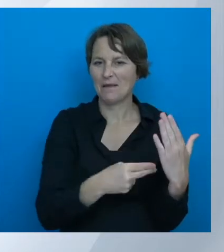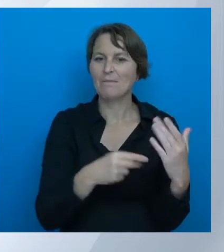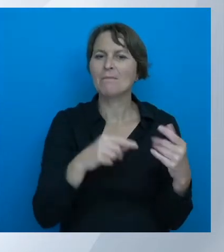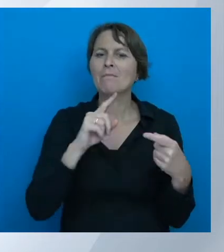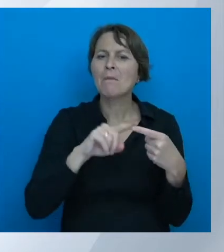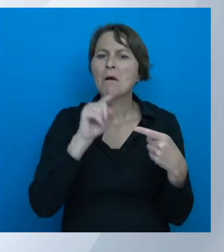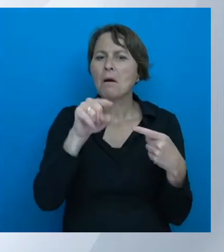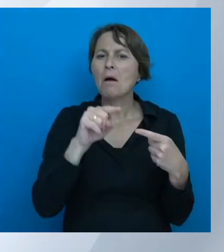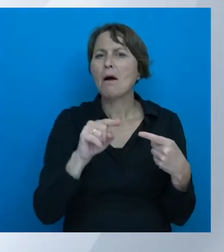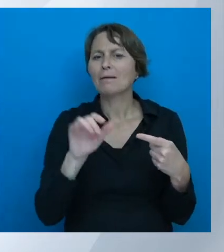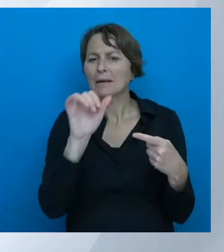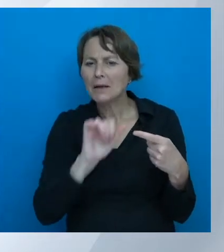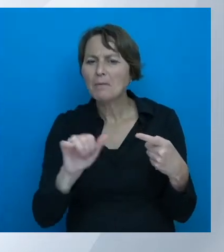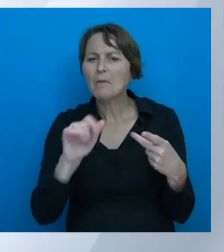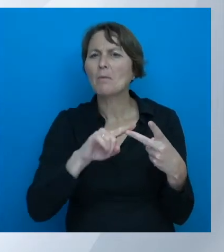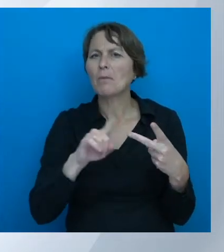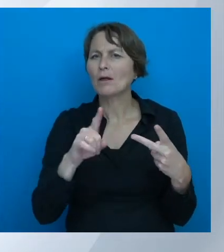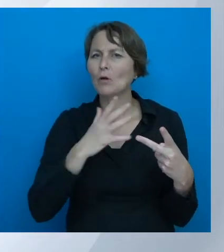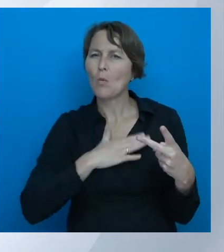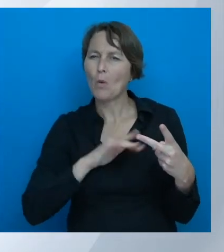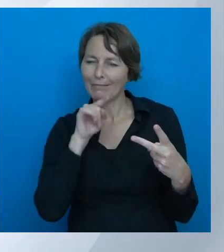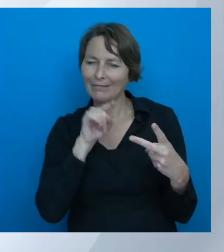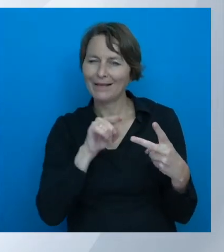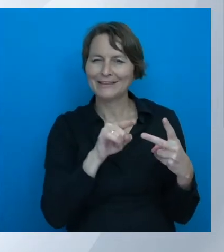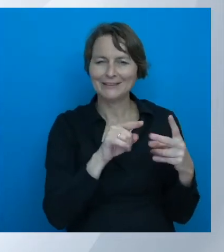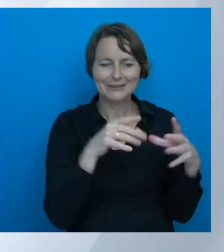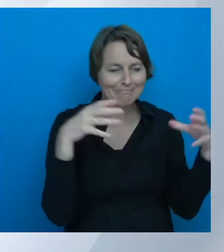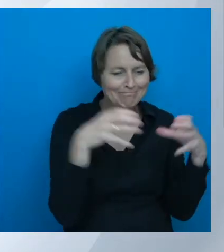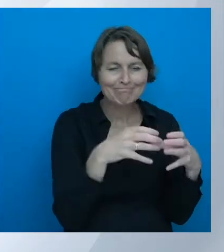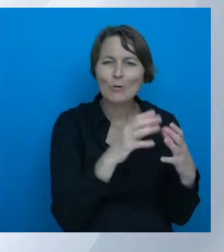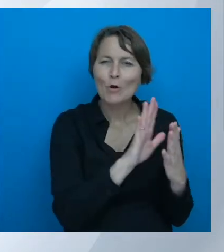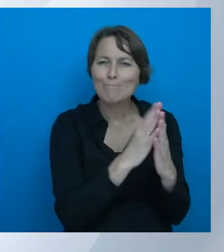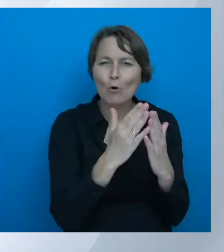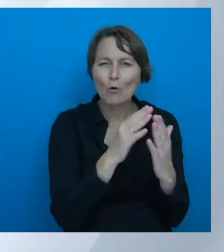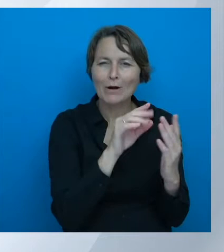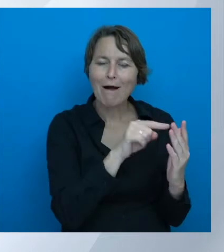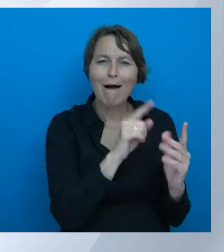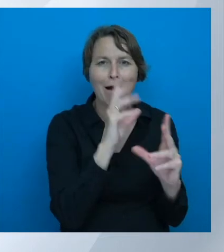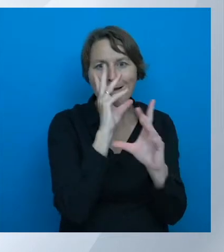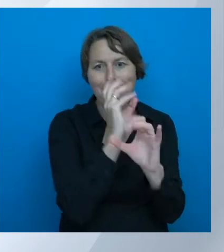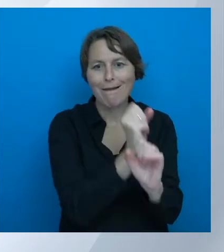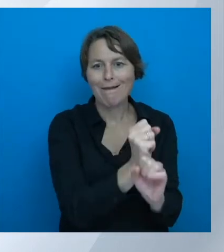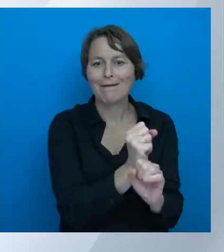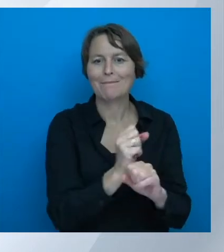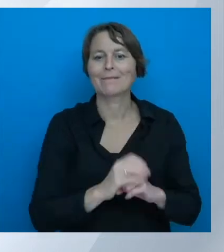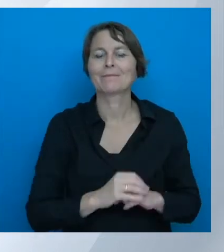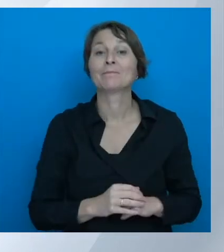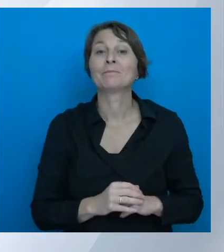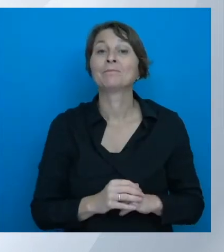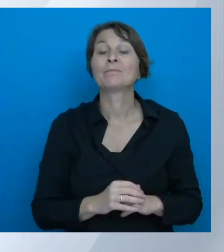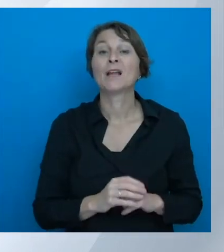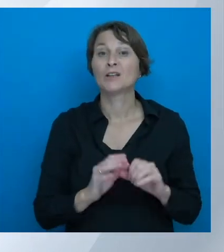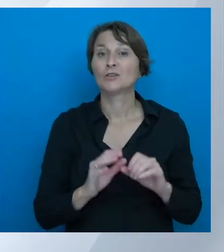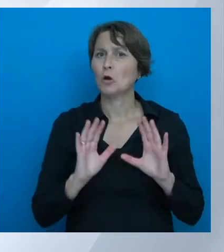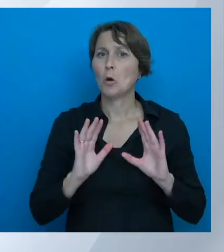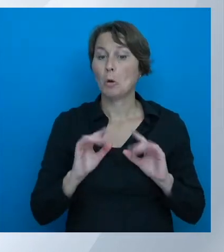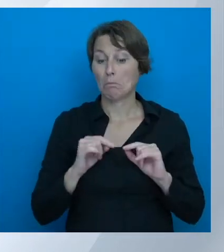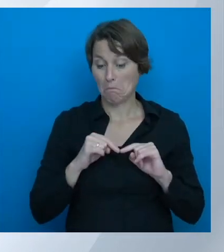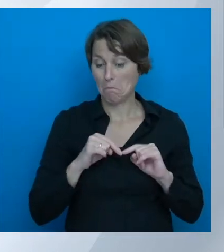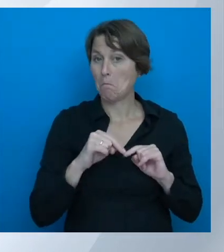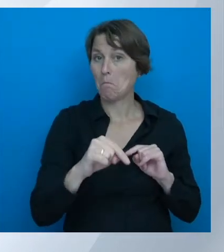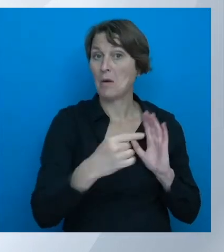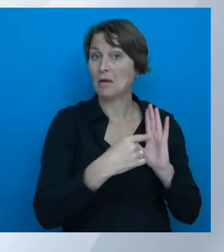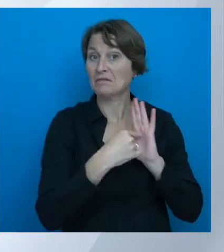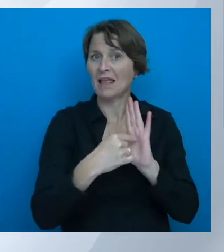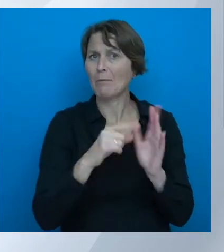off a request to our API that we're going to be working with. Now, we're not changing this at all throughout the demo. This stays the same.